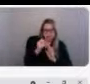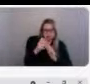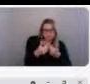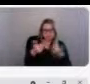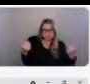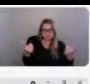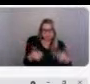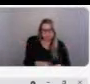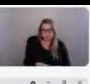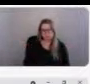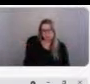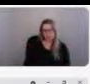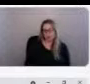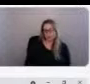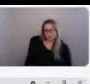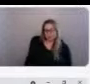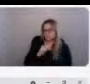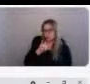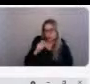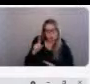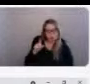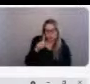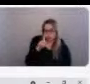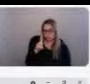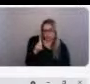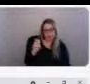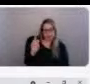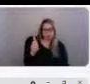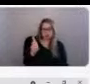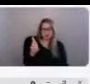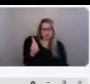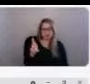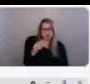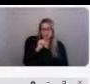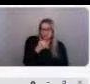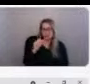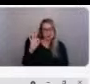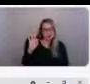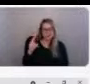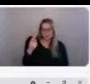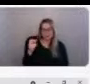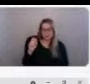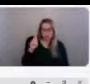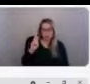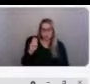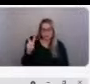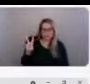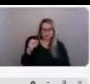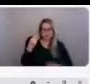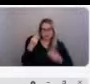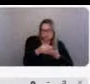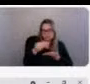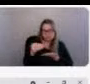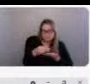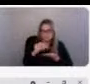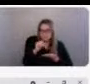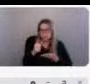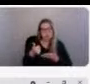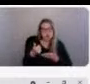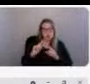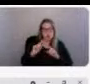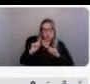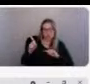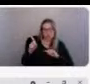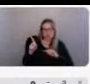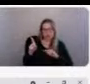um we do we do not go to desert ridge we really do not go to fountain hills or rio verde to shop or and we definitely don't go anywhere over to as far